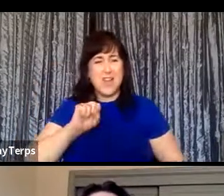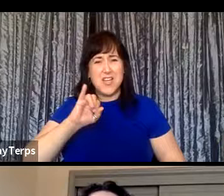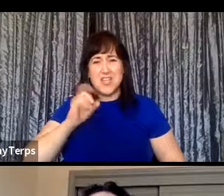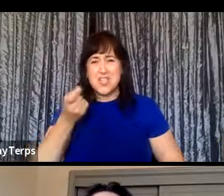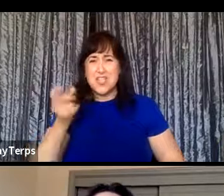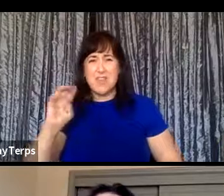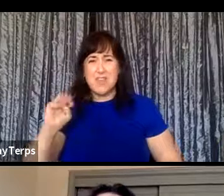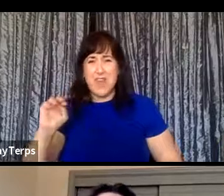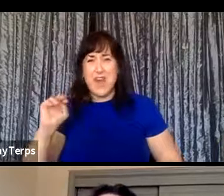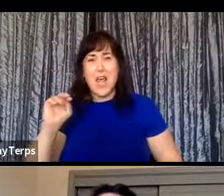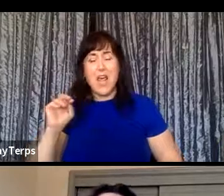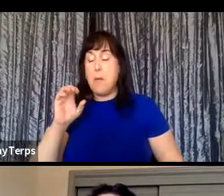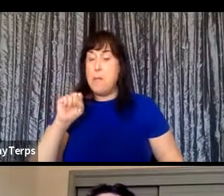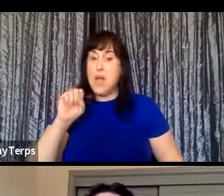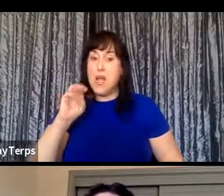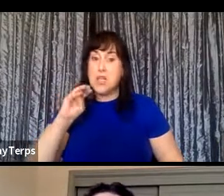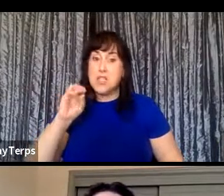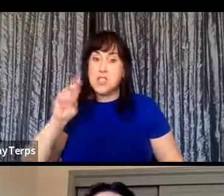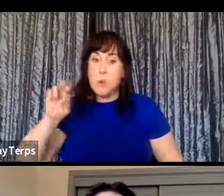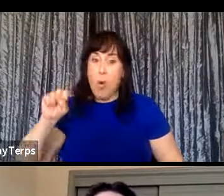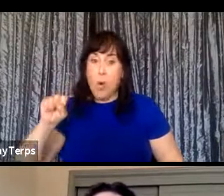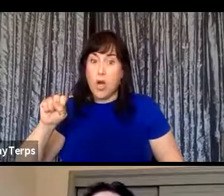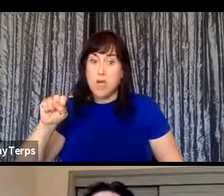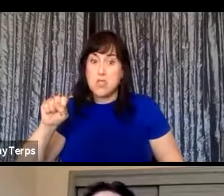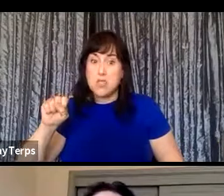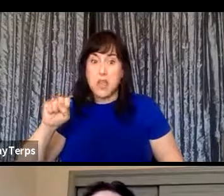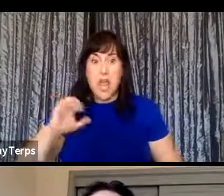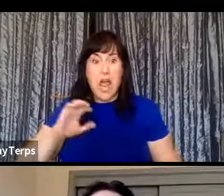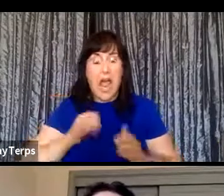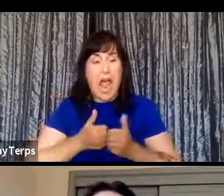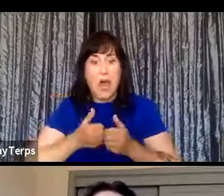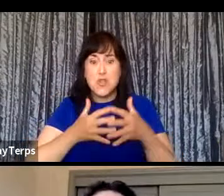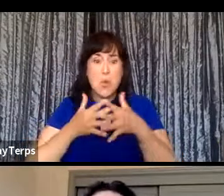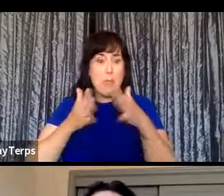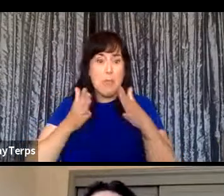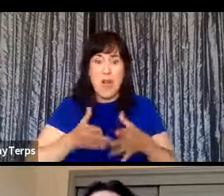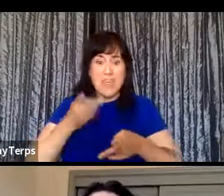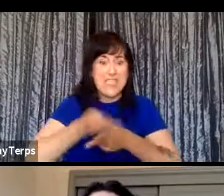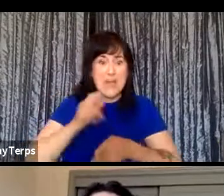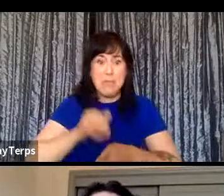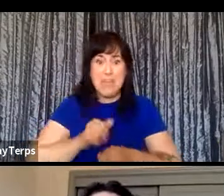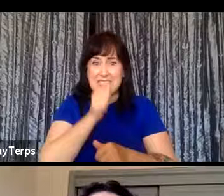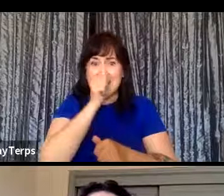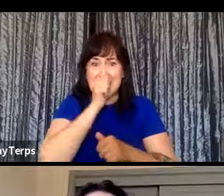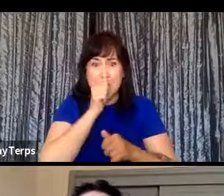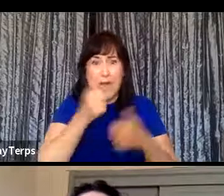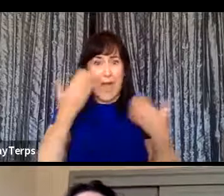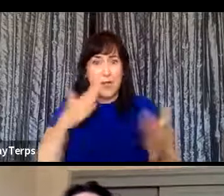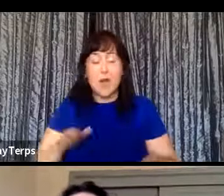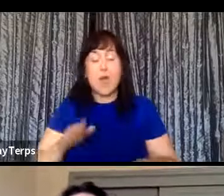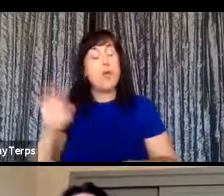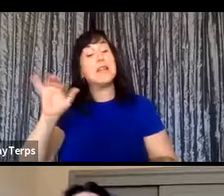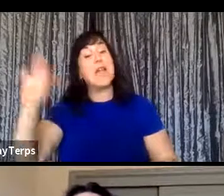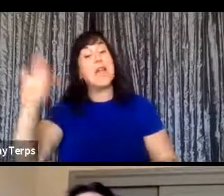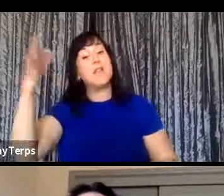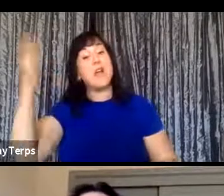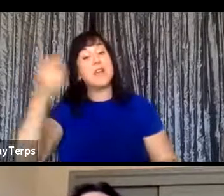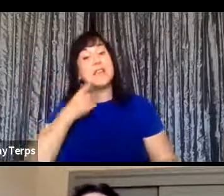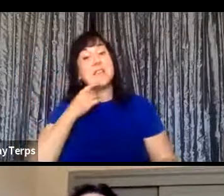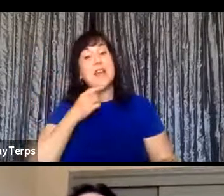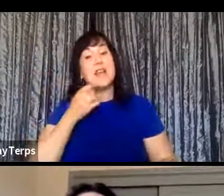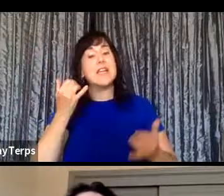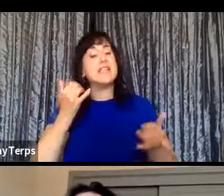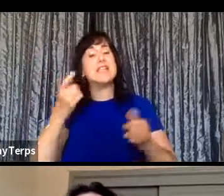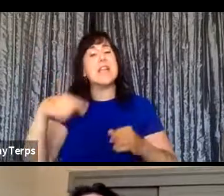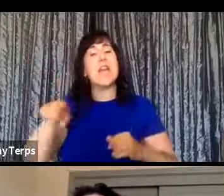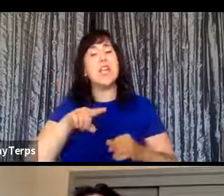manage to keep that secret. That looks really good. That should work. Go for it. It's your shop. As the French would say, today you are fondeurs du